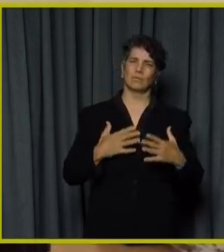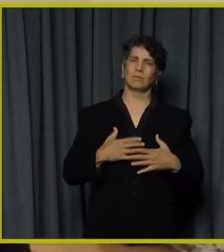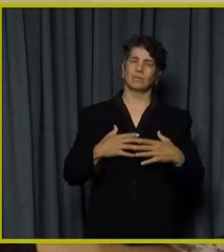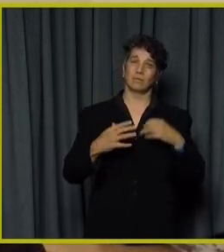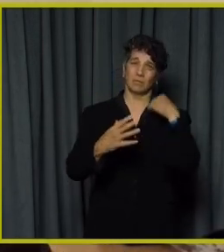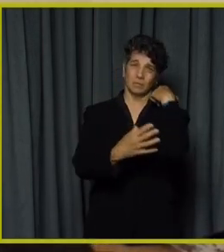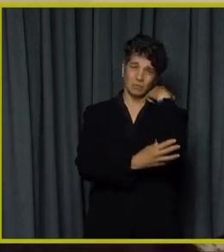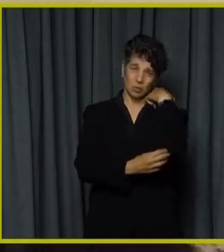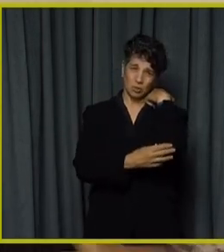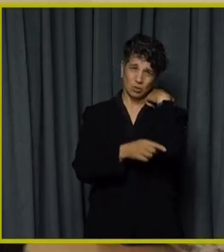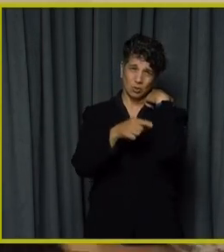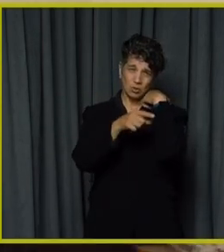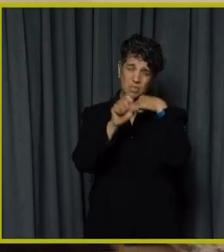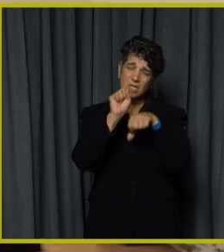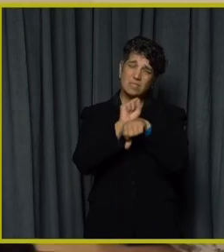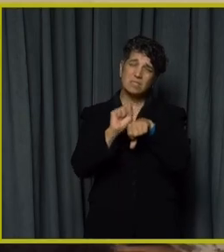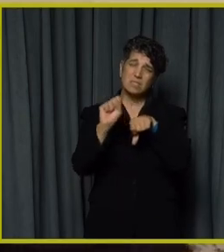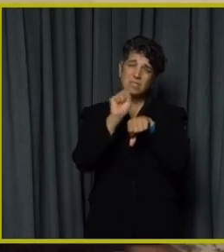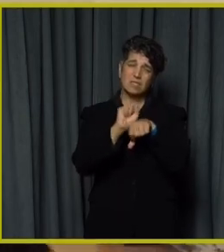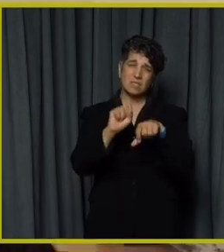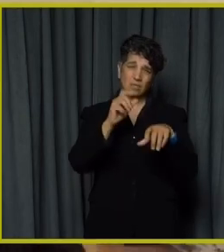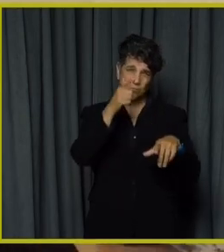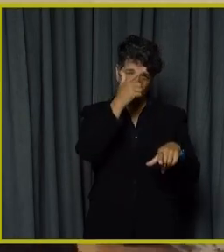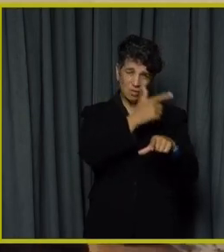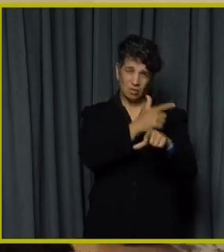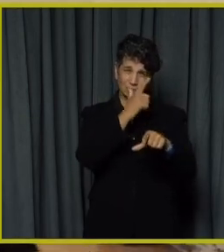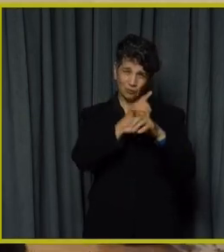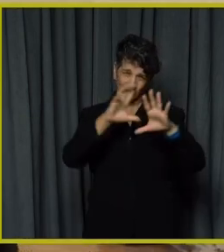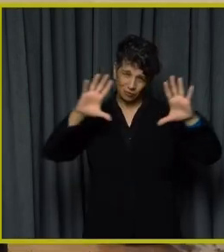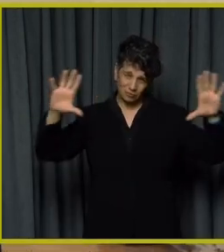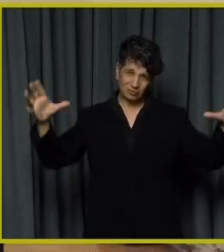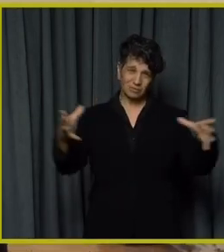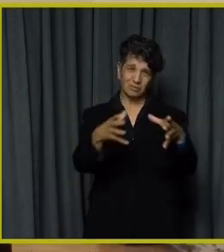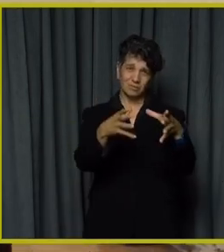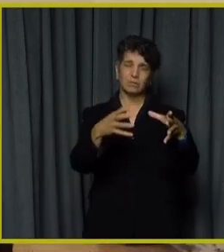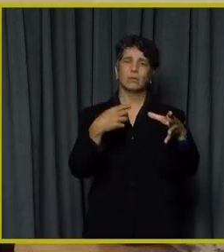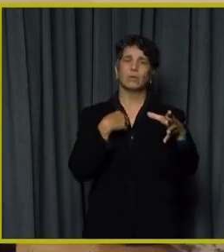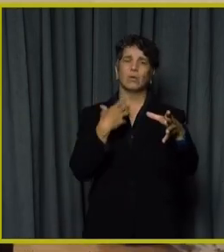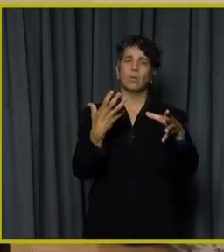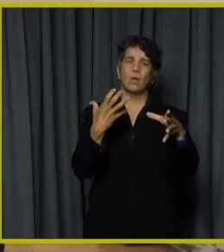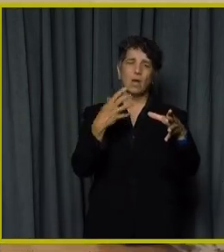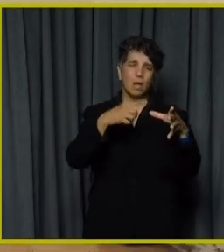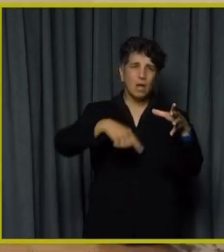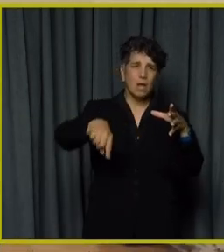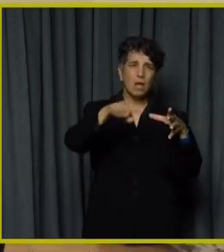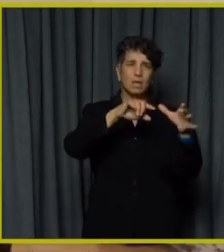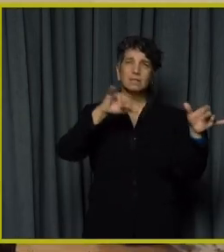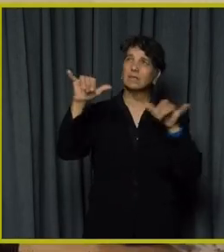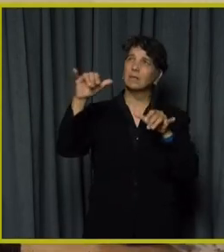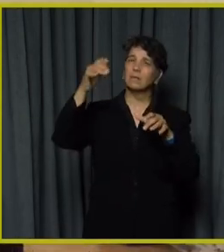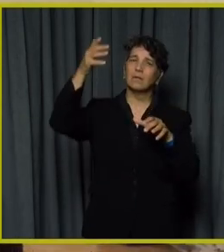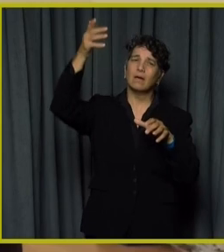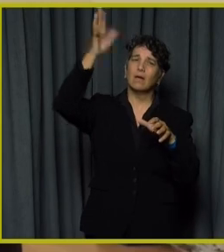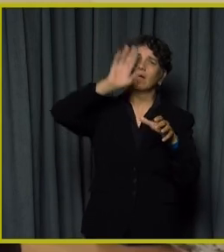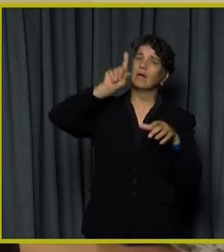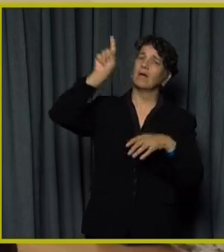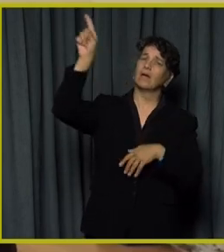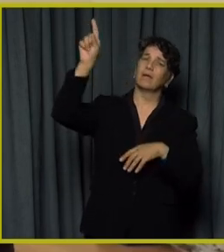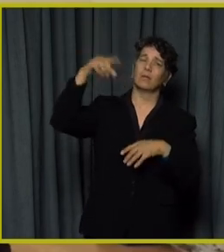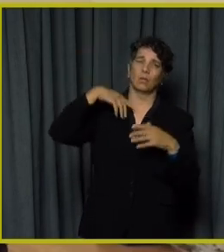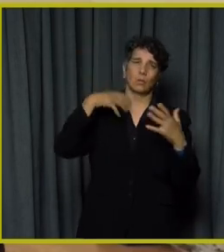class brothers and sisters made in the image and likeness of a God that we serve and will